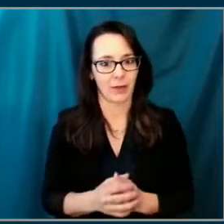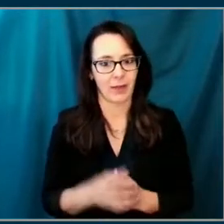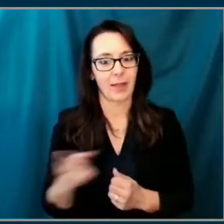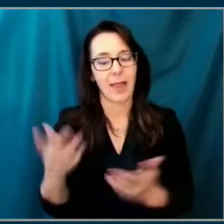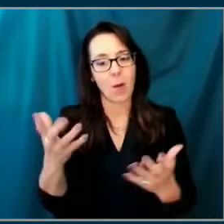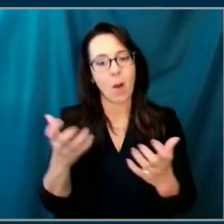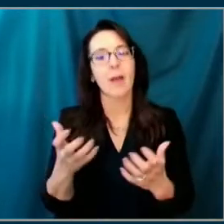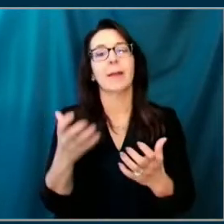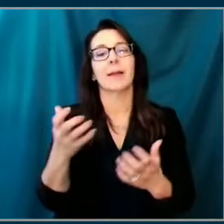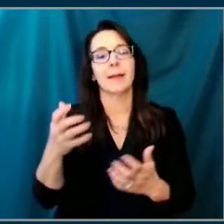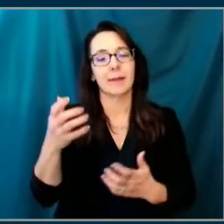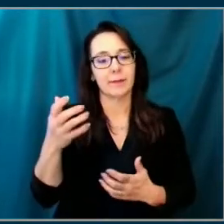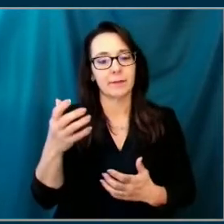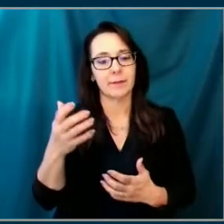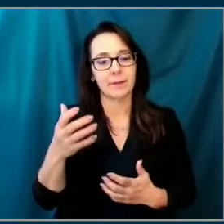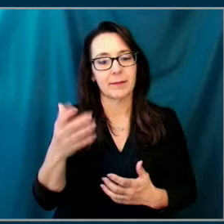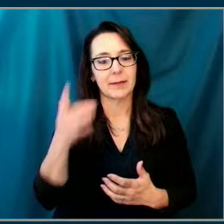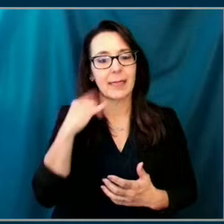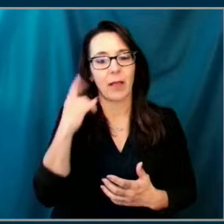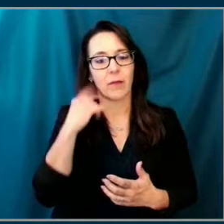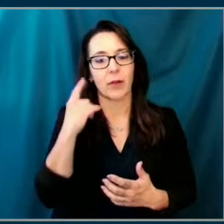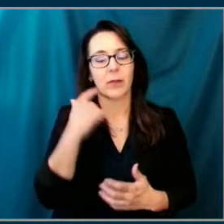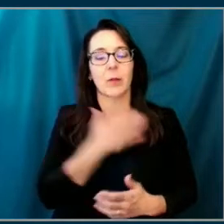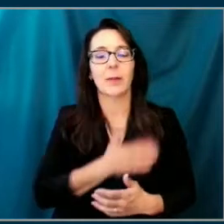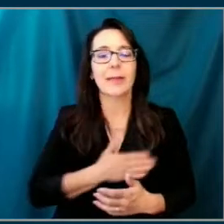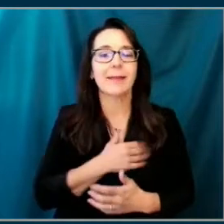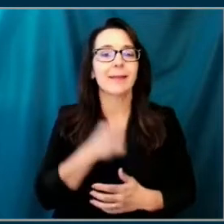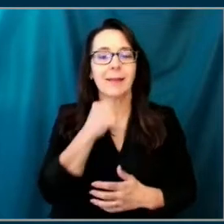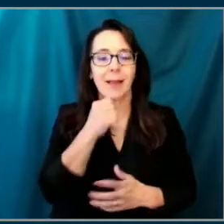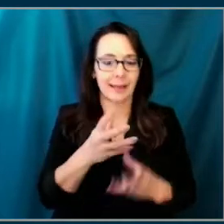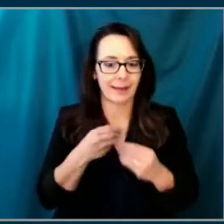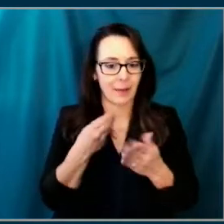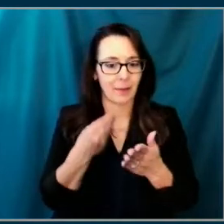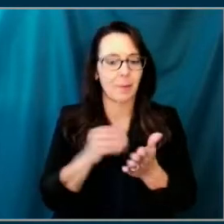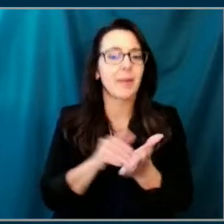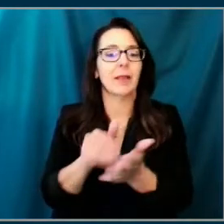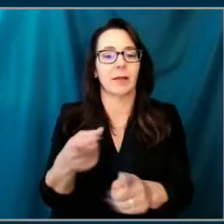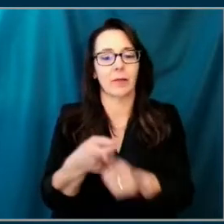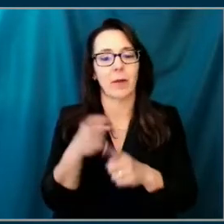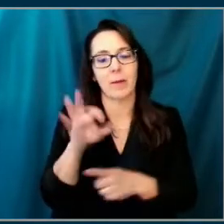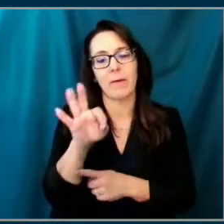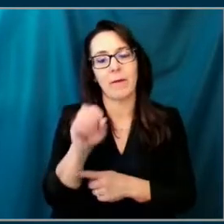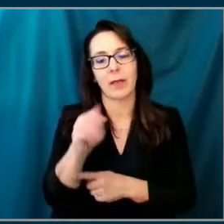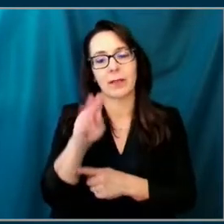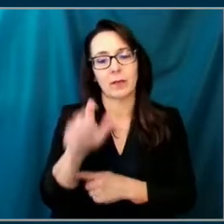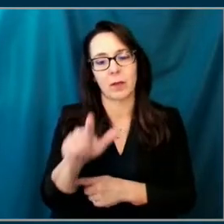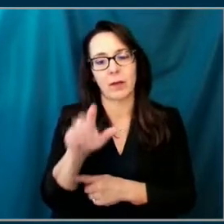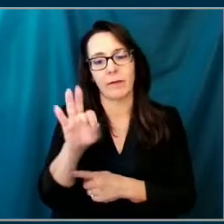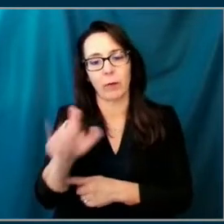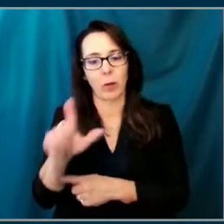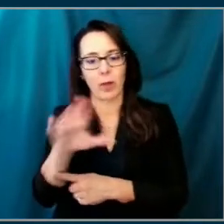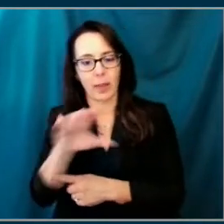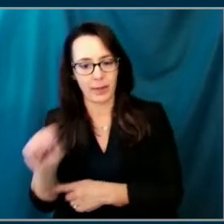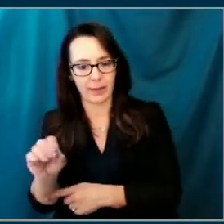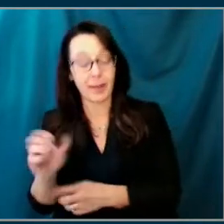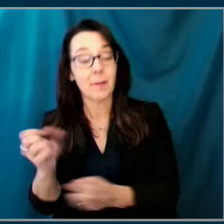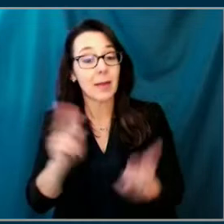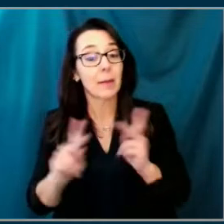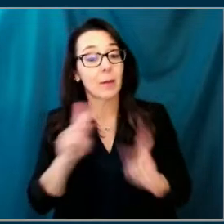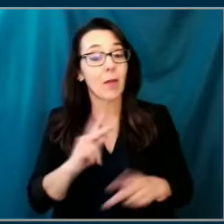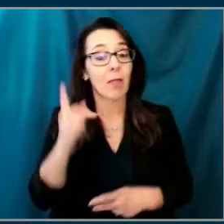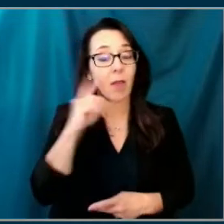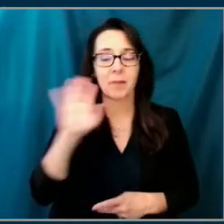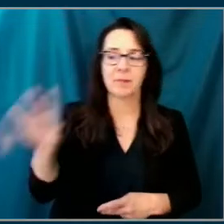billions from fossil fuel companies. I saw that not everyone was taking them seriously and that their concerns were being